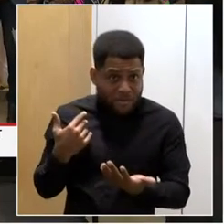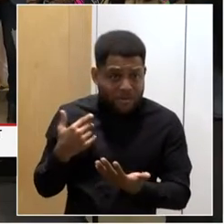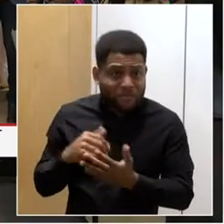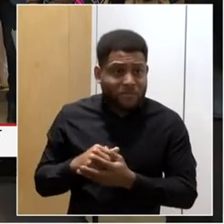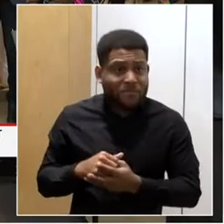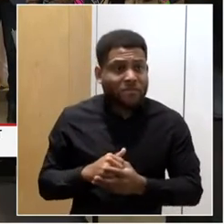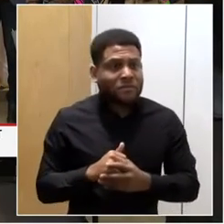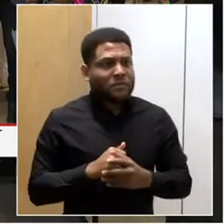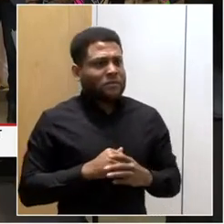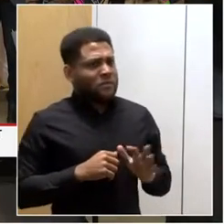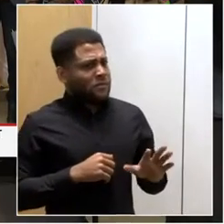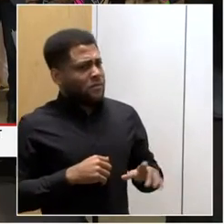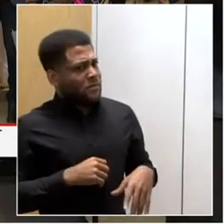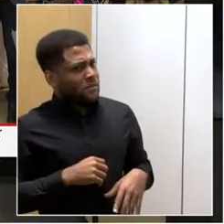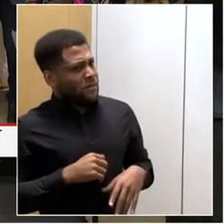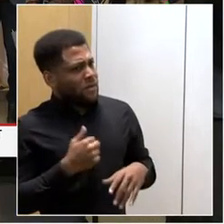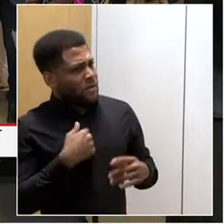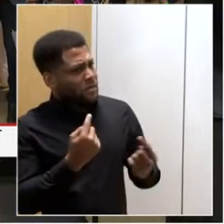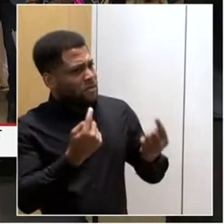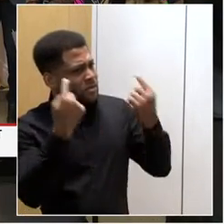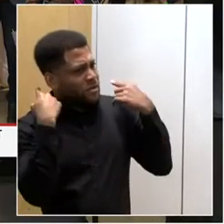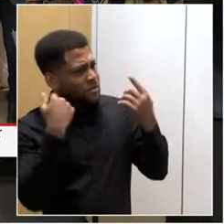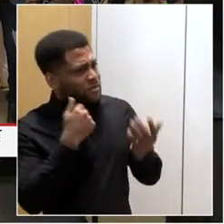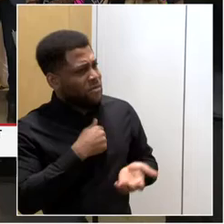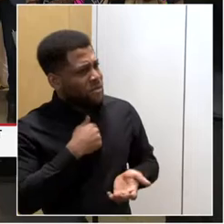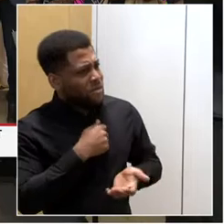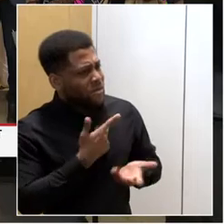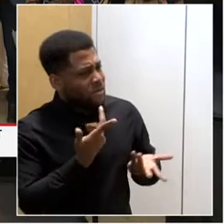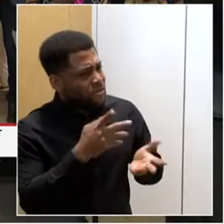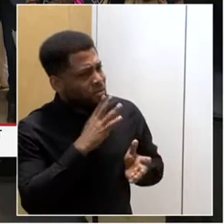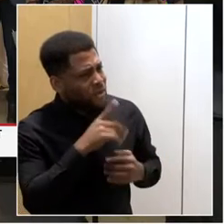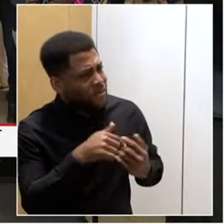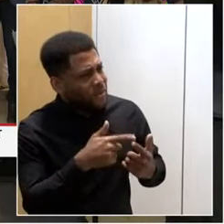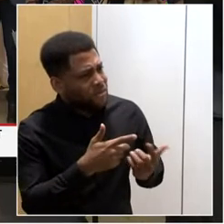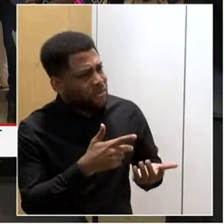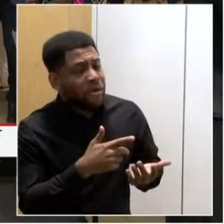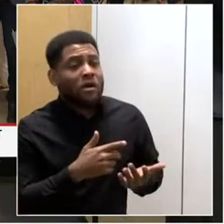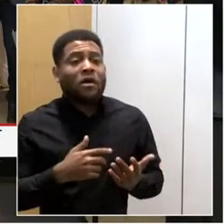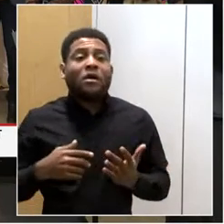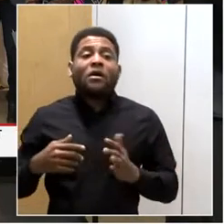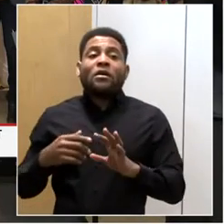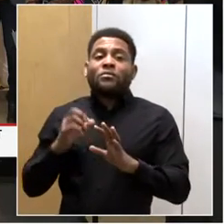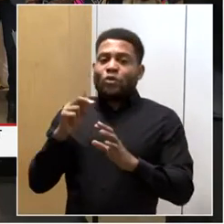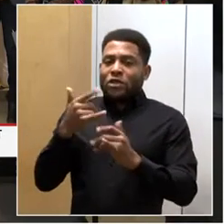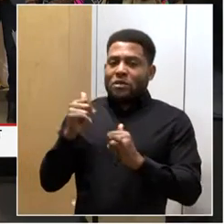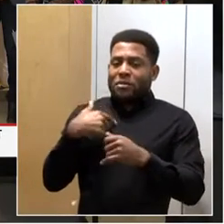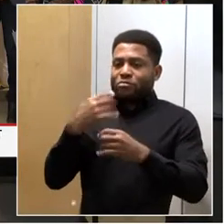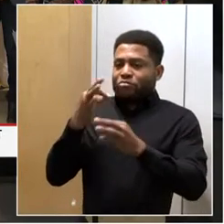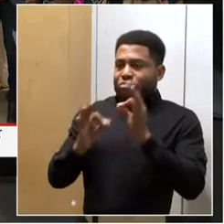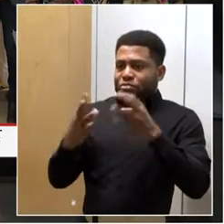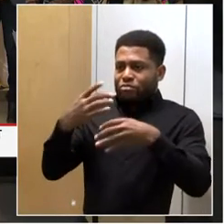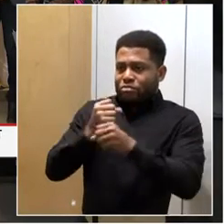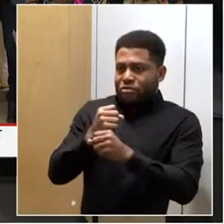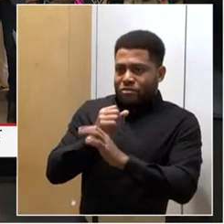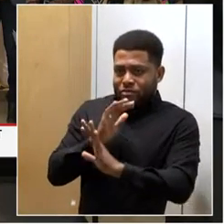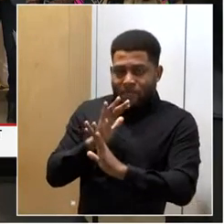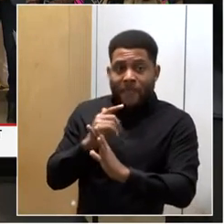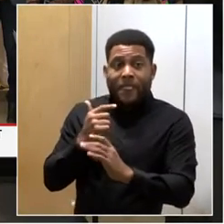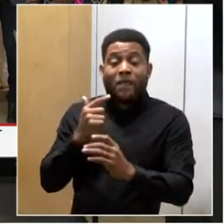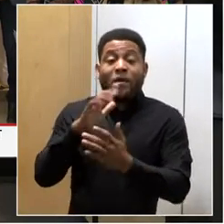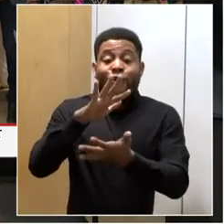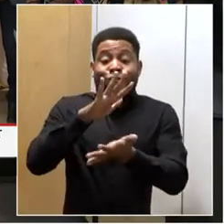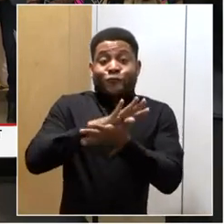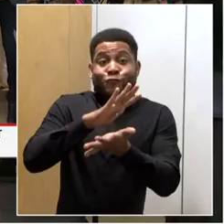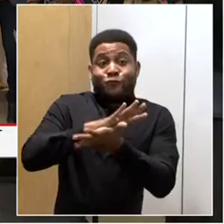I don't follow that question. I'm sorry. Well, what I'm saying quite simply is, why would you take out the Schools First and Budgeting